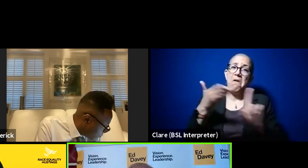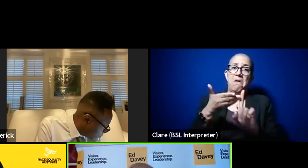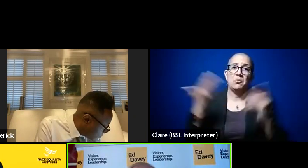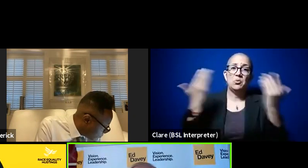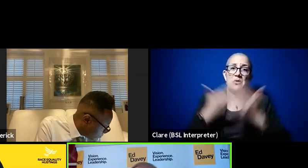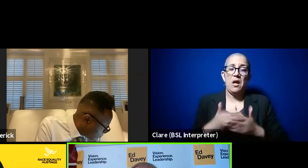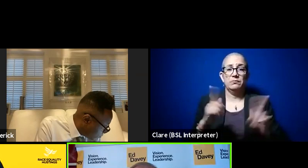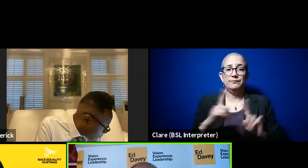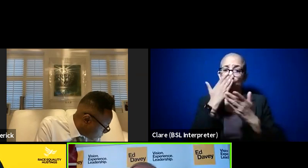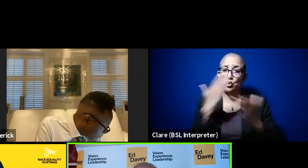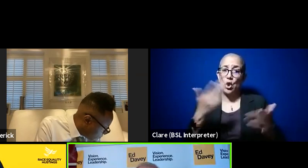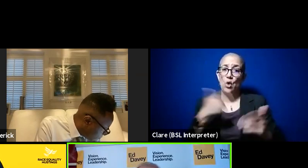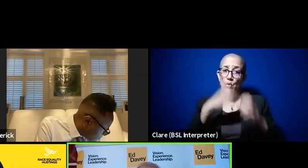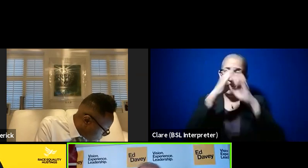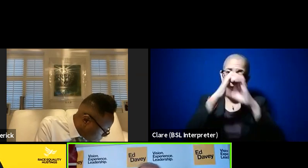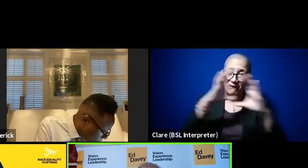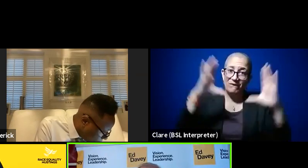show you that I have a vision,